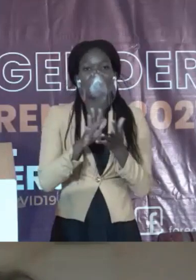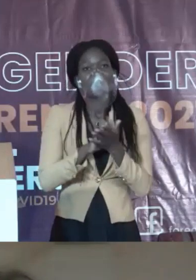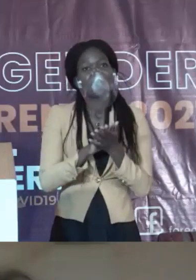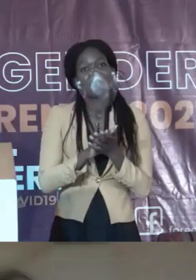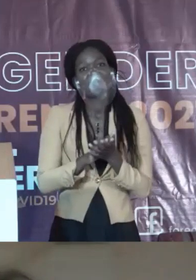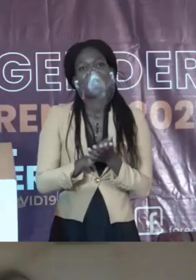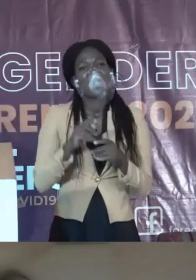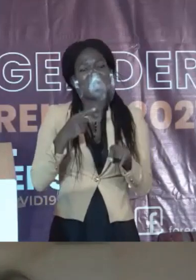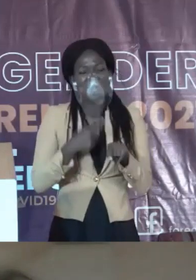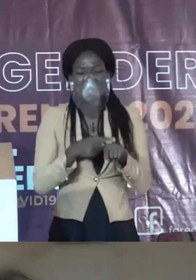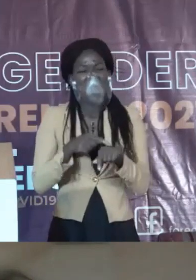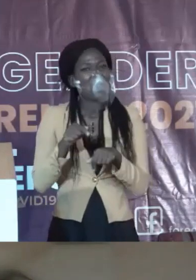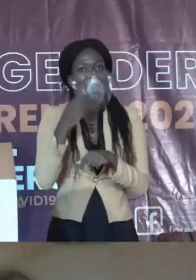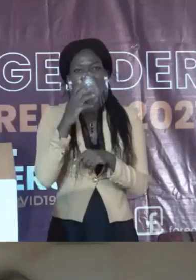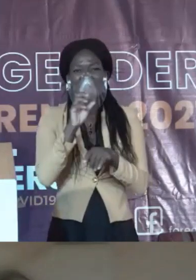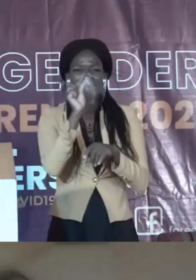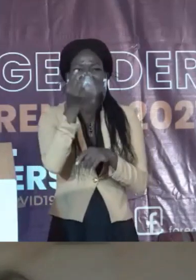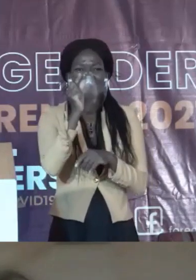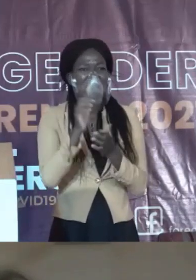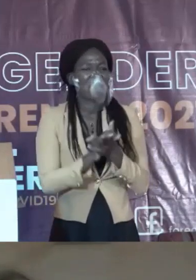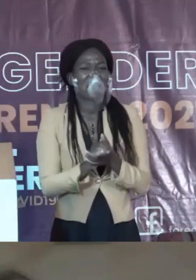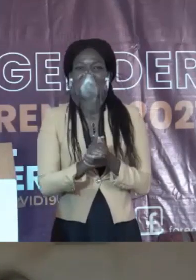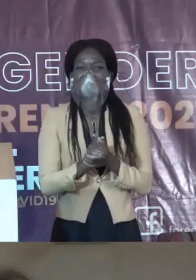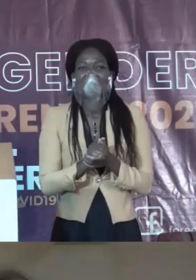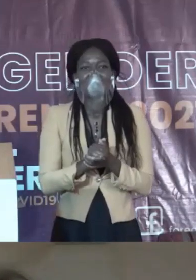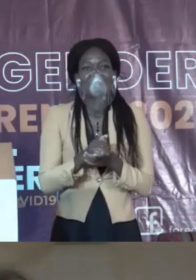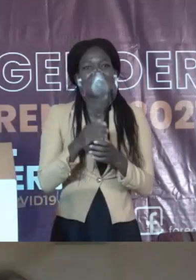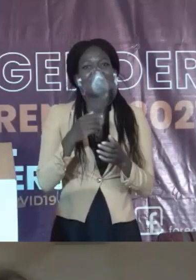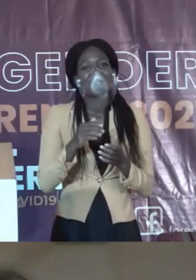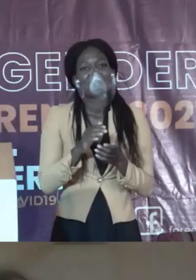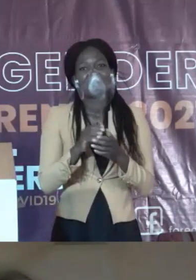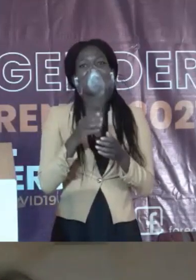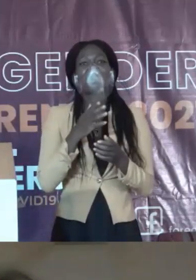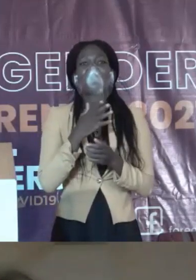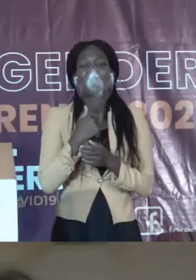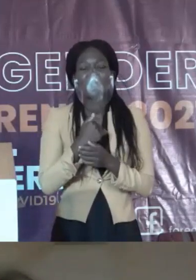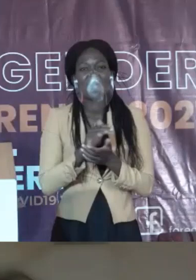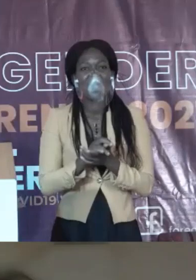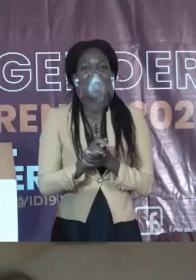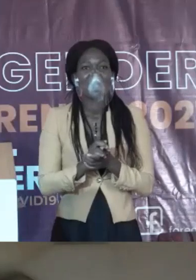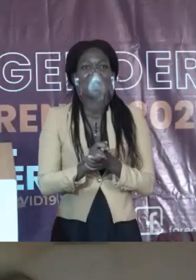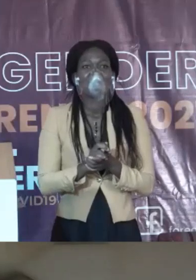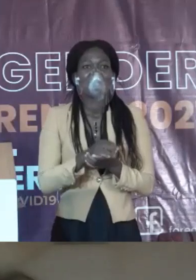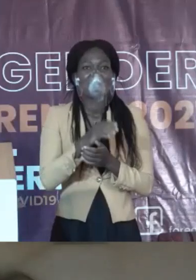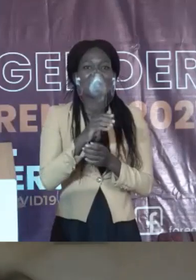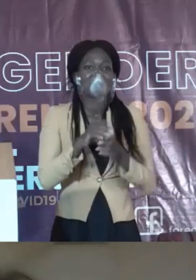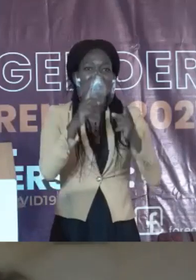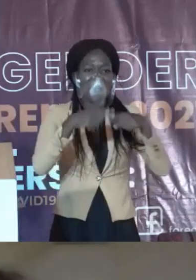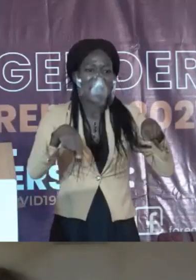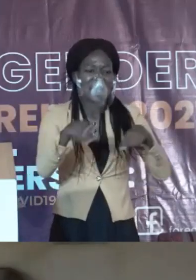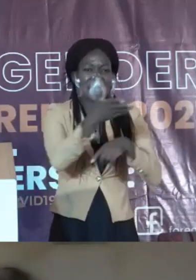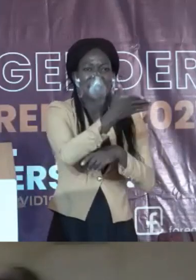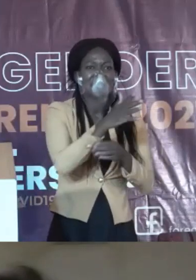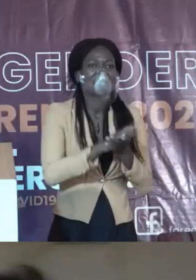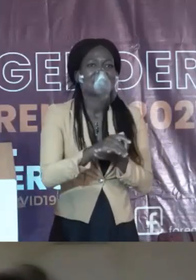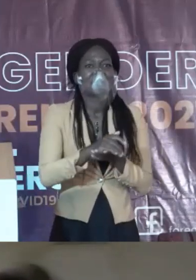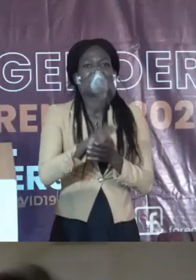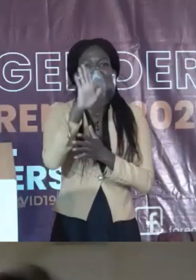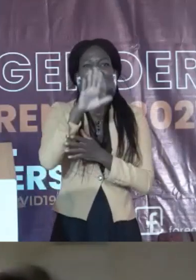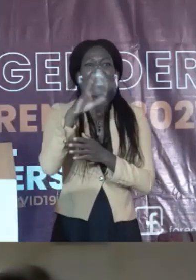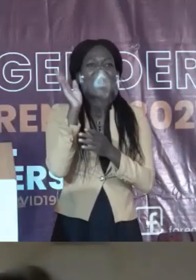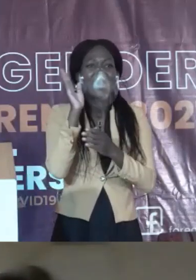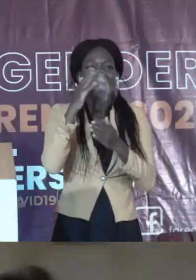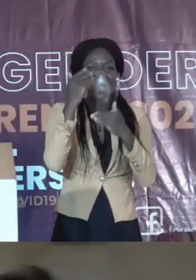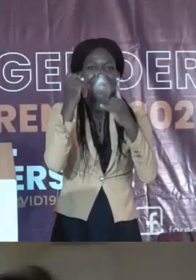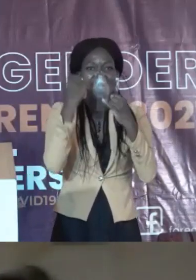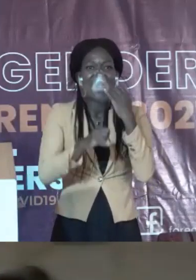of time now for our discussions. So I wanted last word from each of the panelists. Can I start with